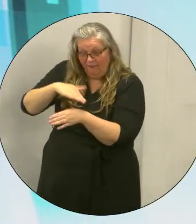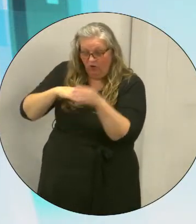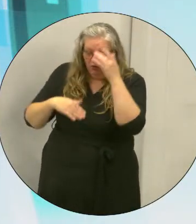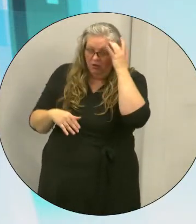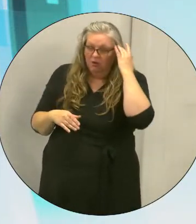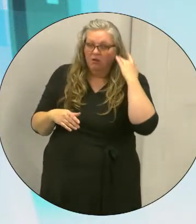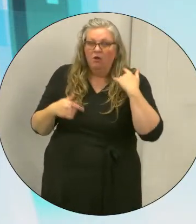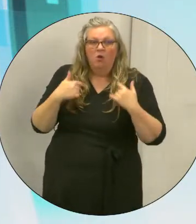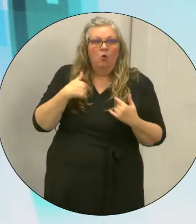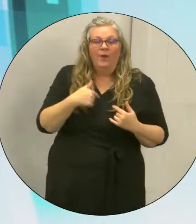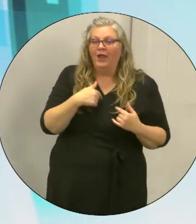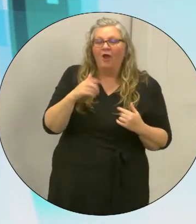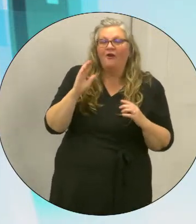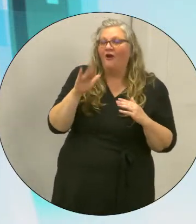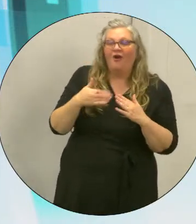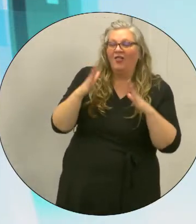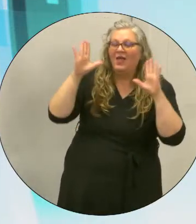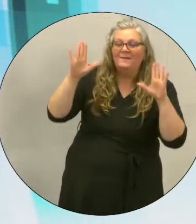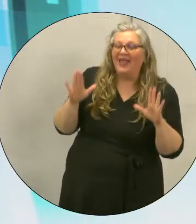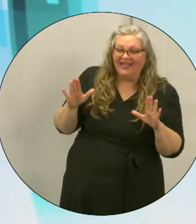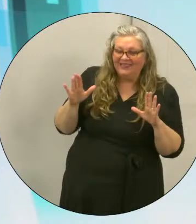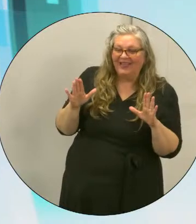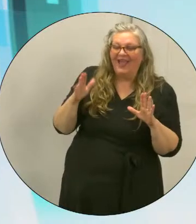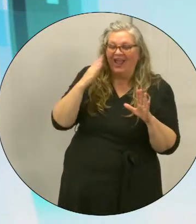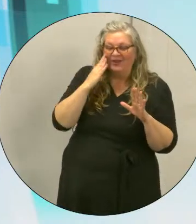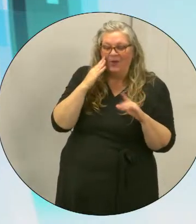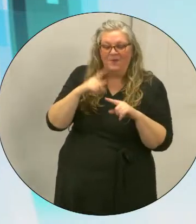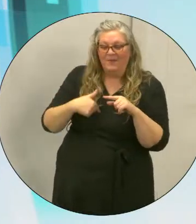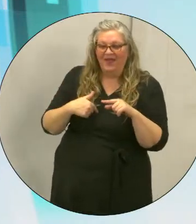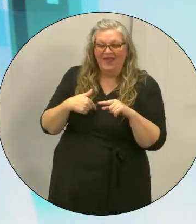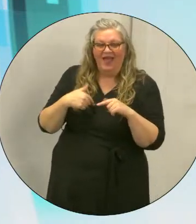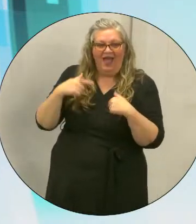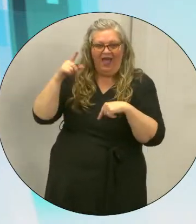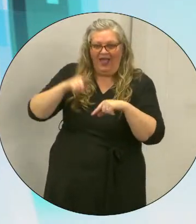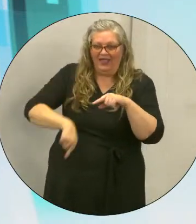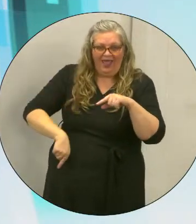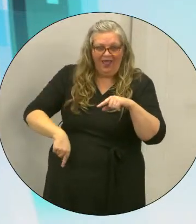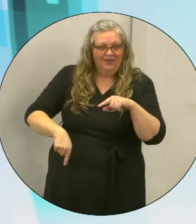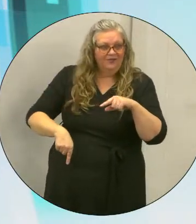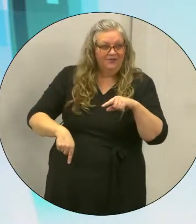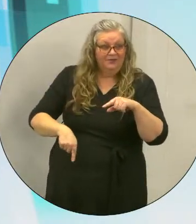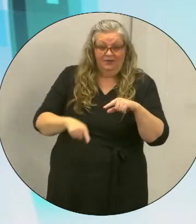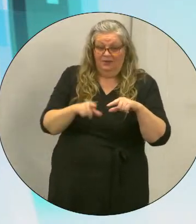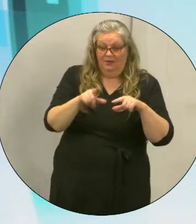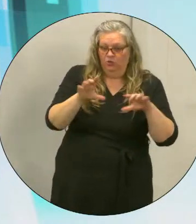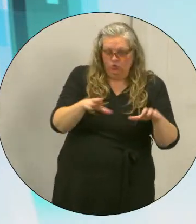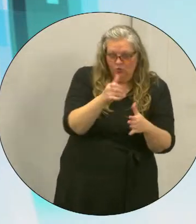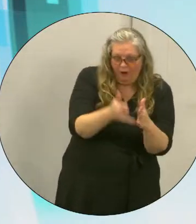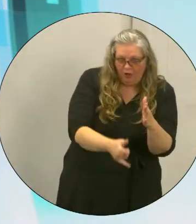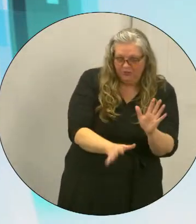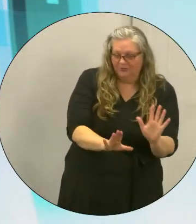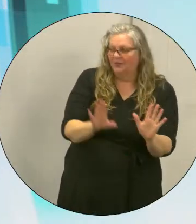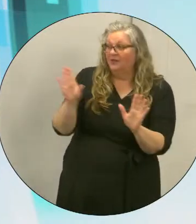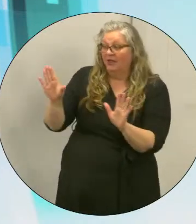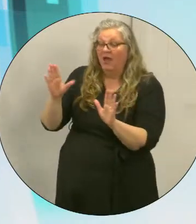all amazing at what we do, I can tell you right now, I cannot do with kids what my art teacher does with kids. She's